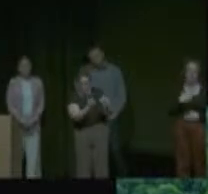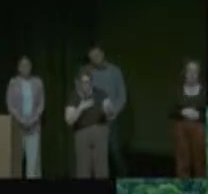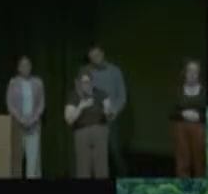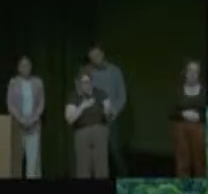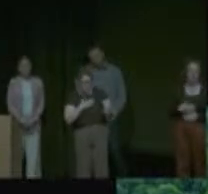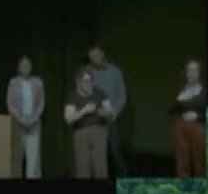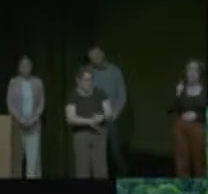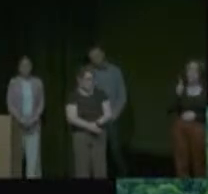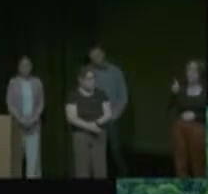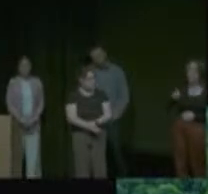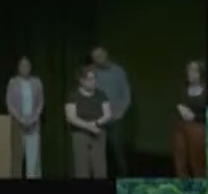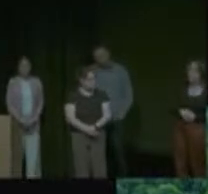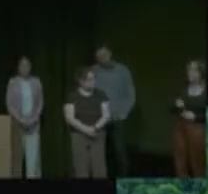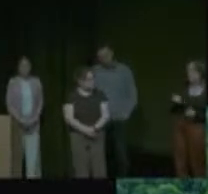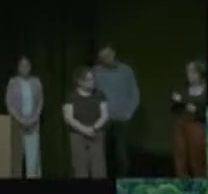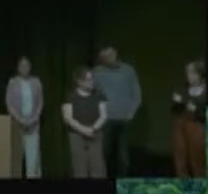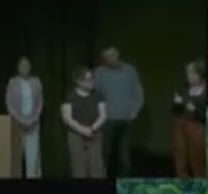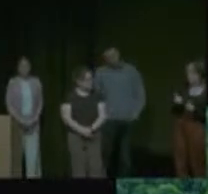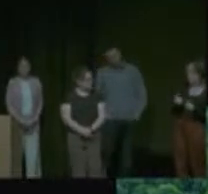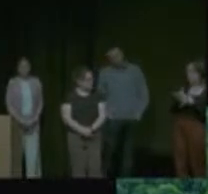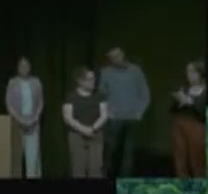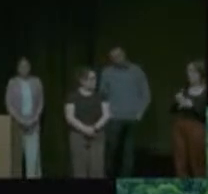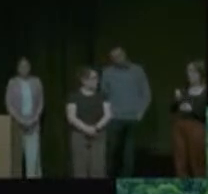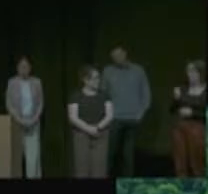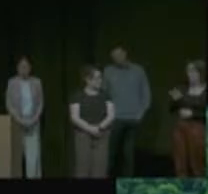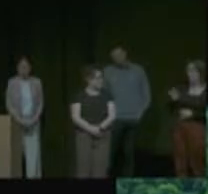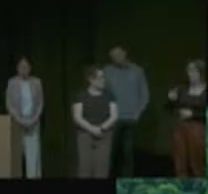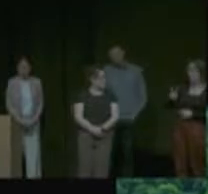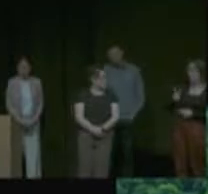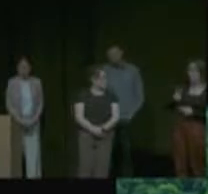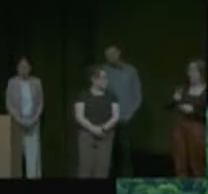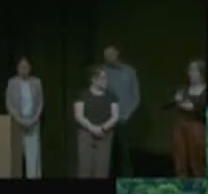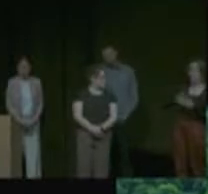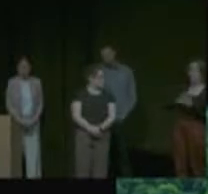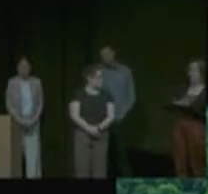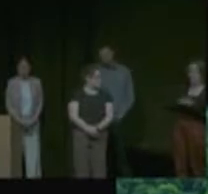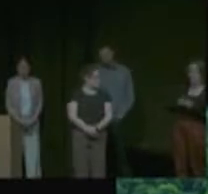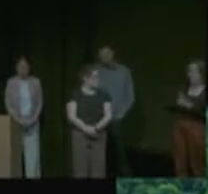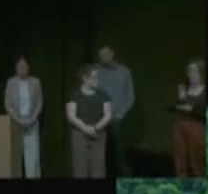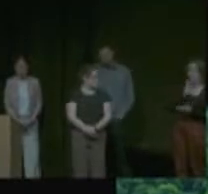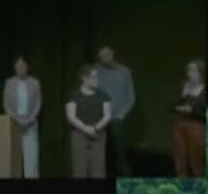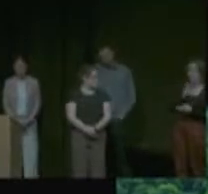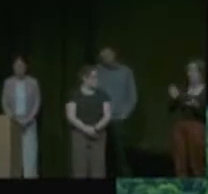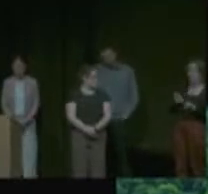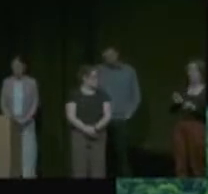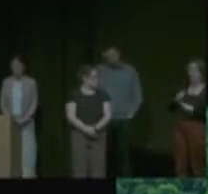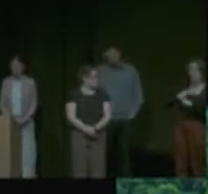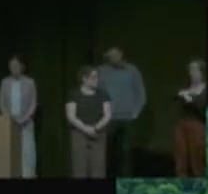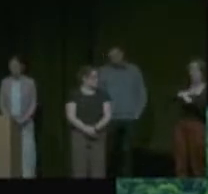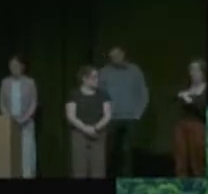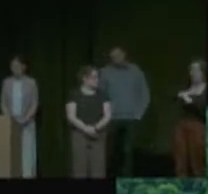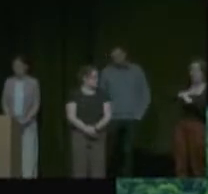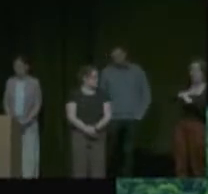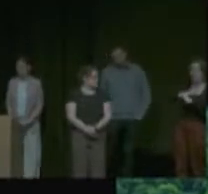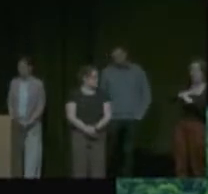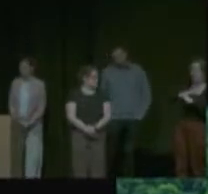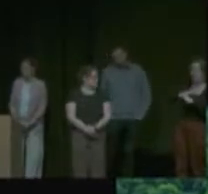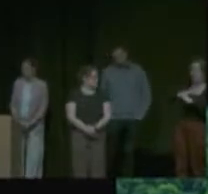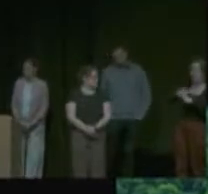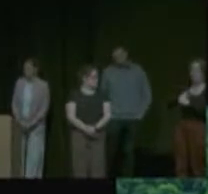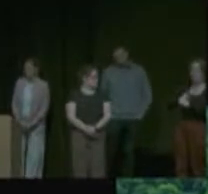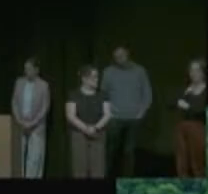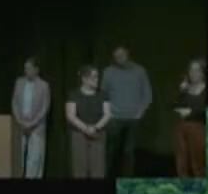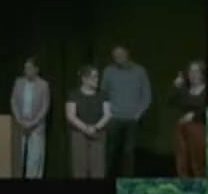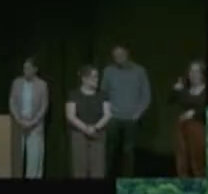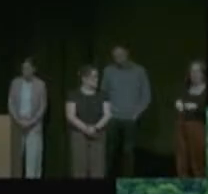my question is, what are you going to do about the 1972 Clean Water Act that prohibits dumping of toxic